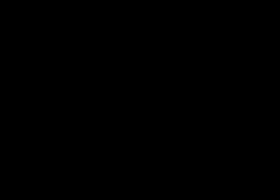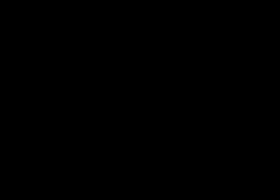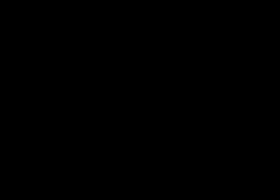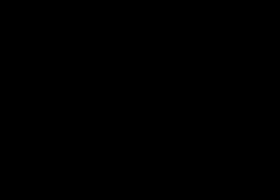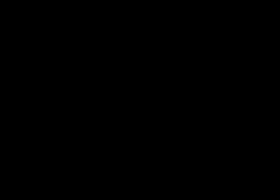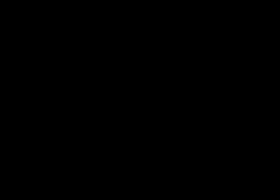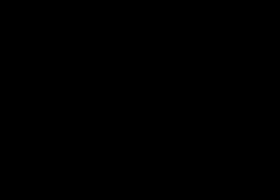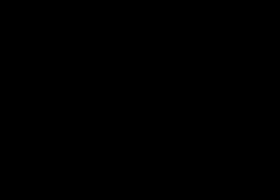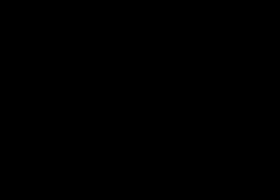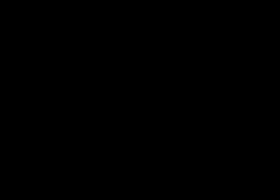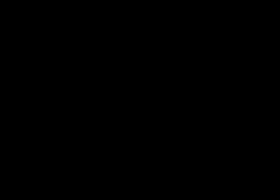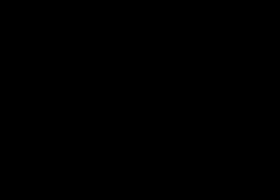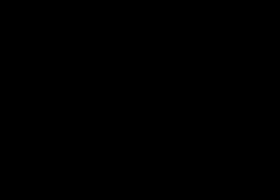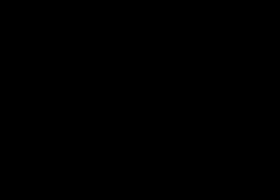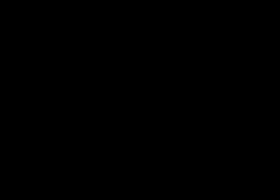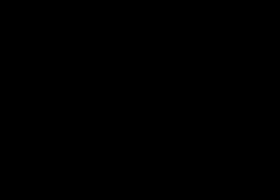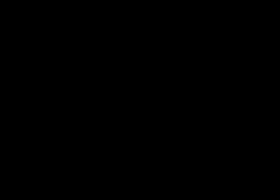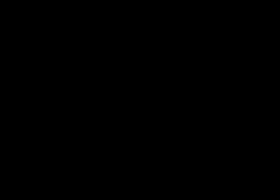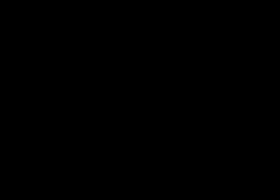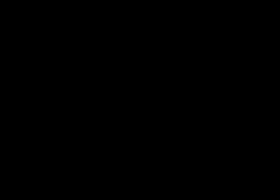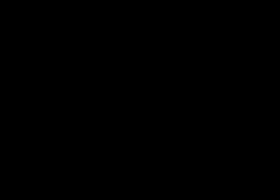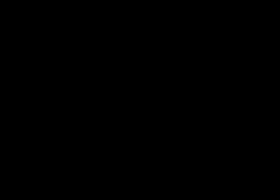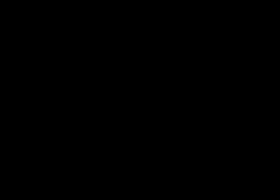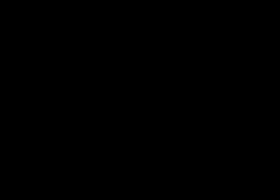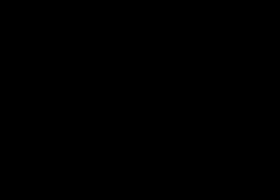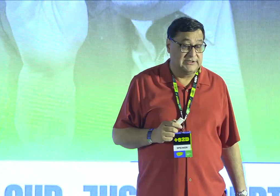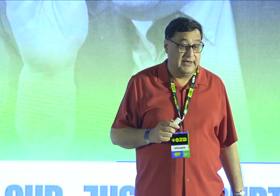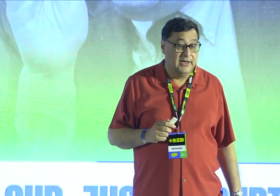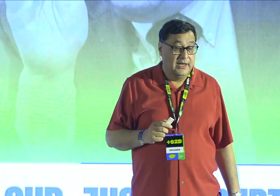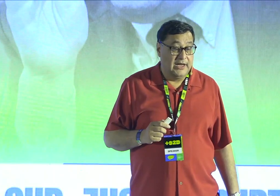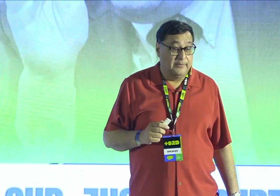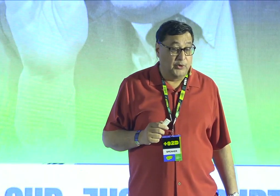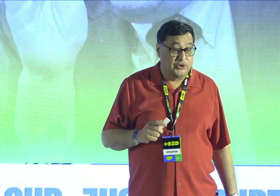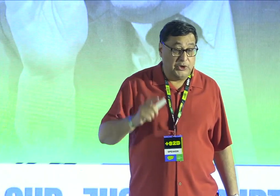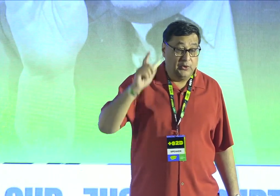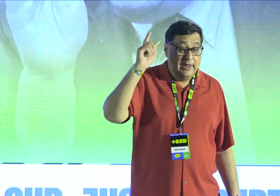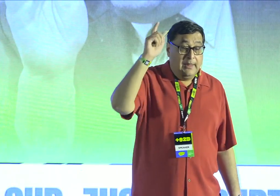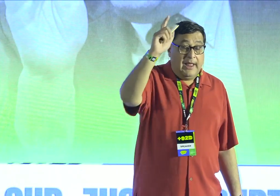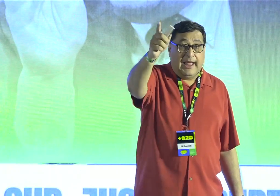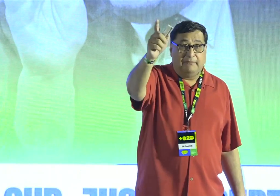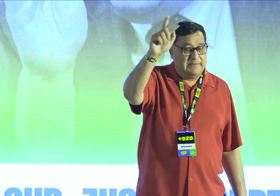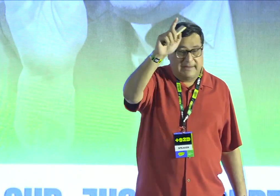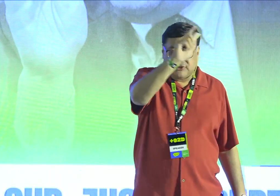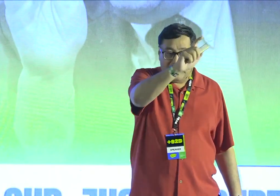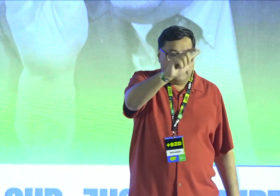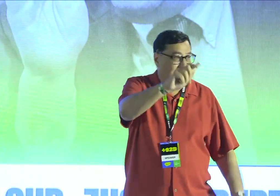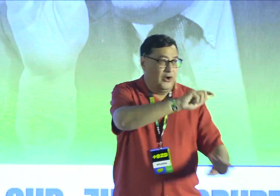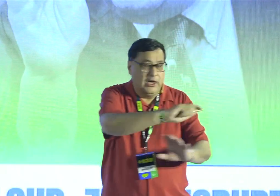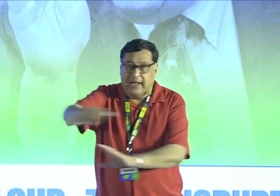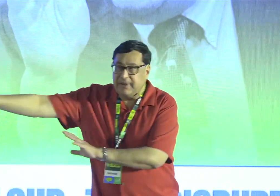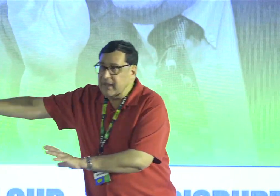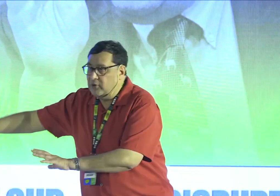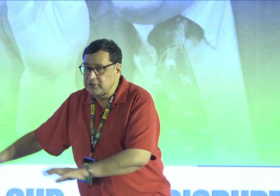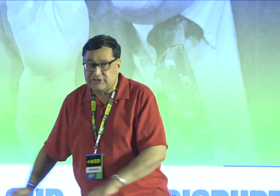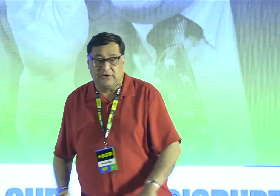wheel. And that, I think, is the challenge that the rest of Pakistan puts on you. I'm sorry I'm taking